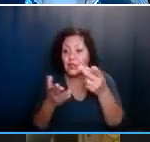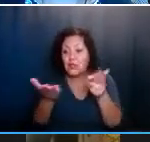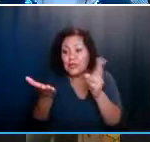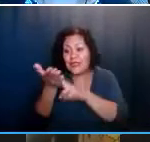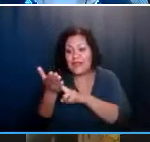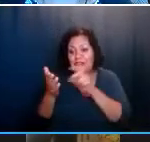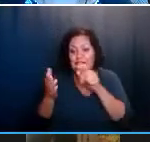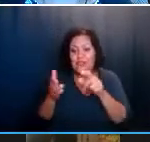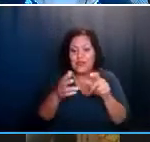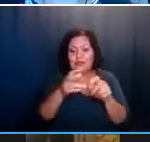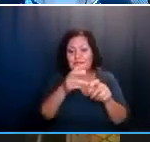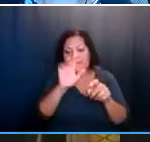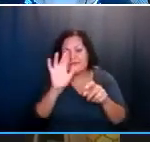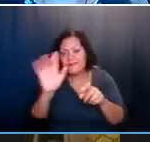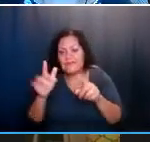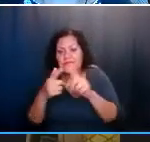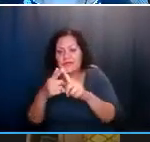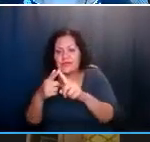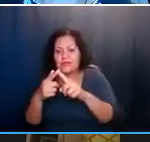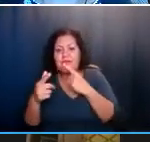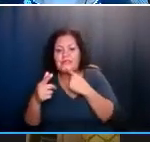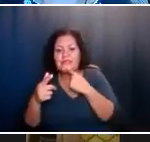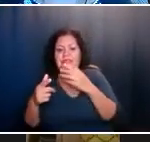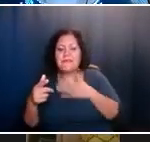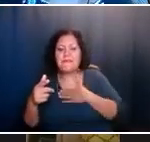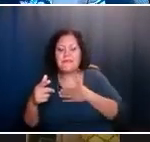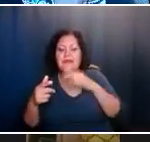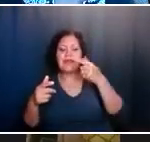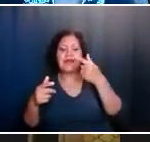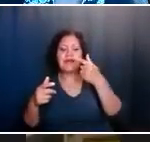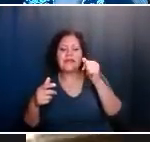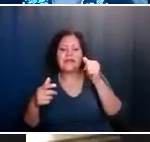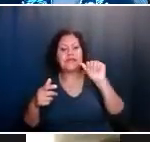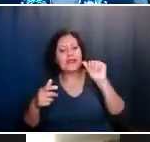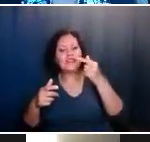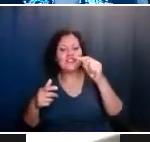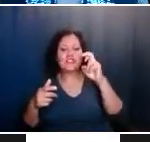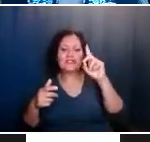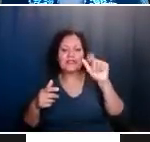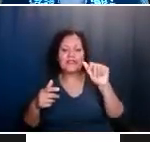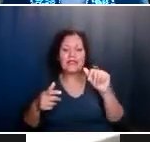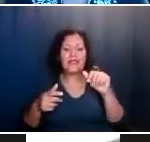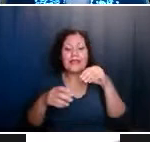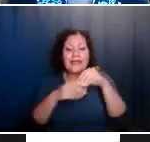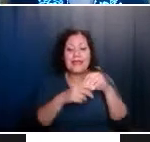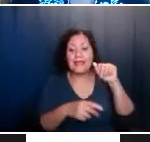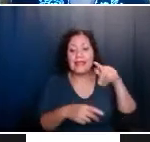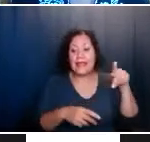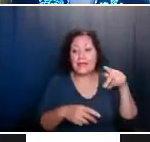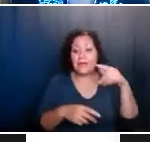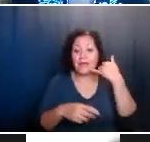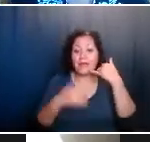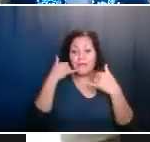agenda. Okay. And what that looks like in the app is